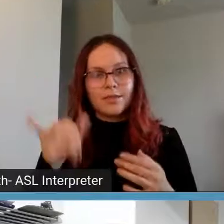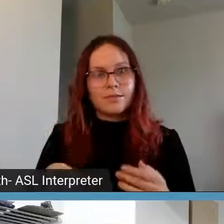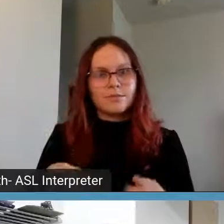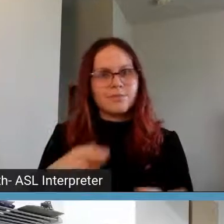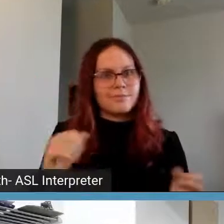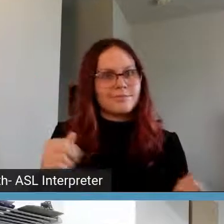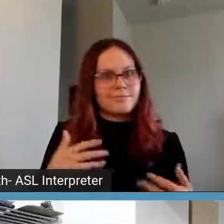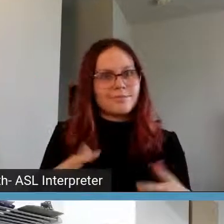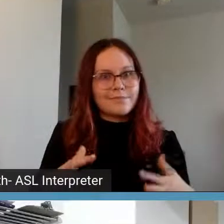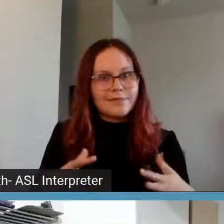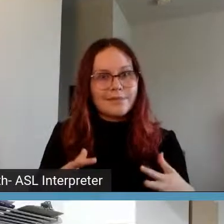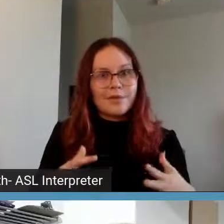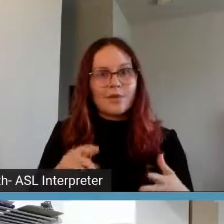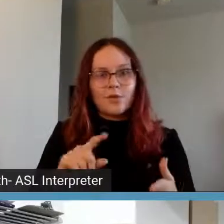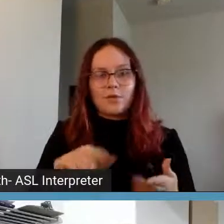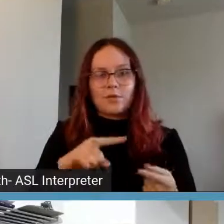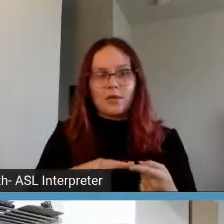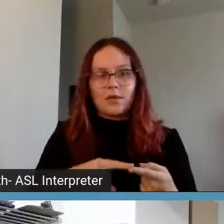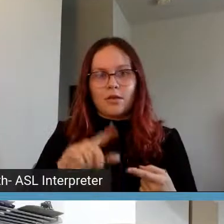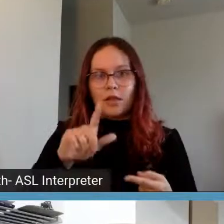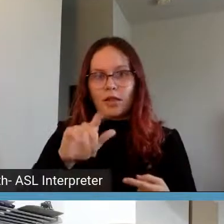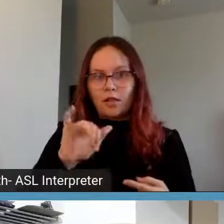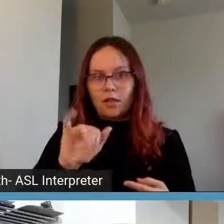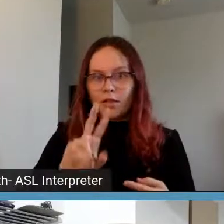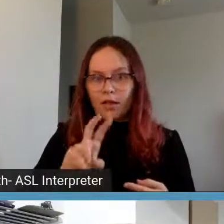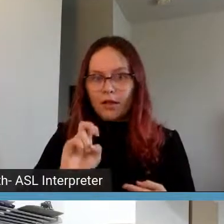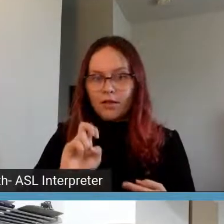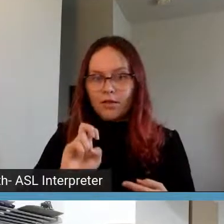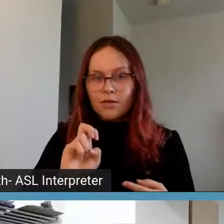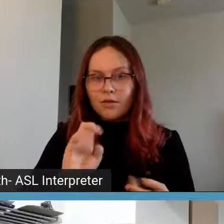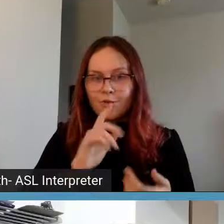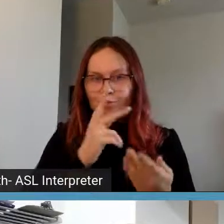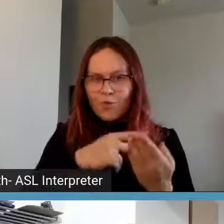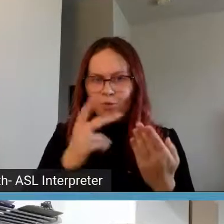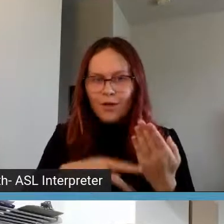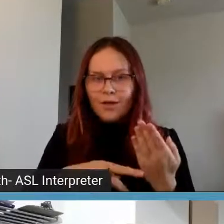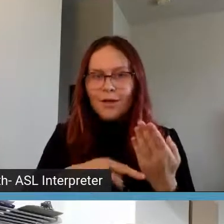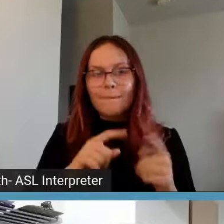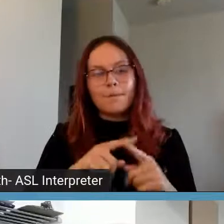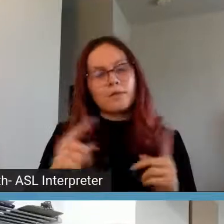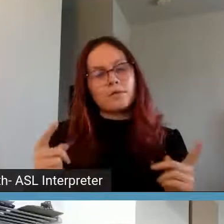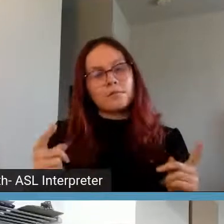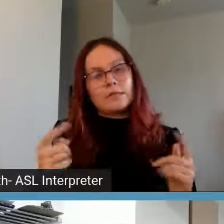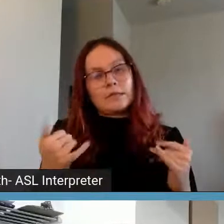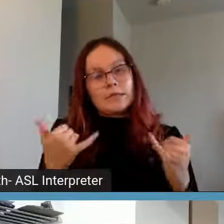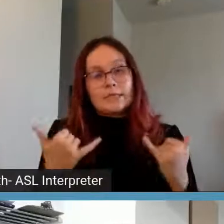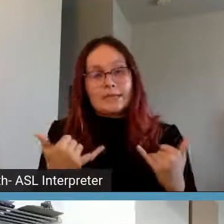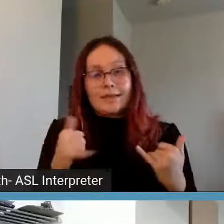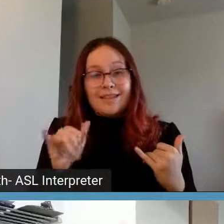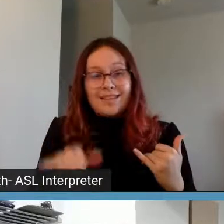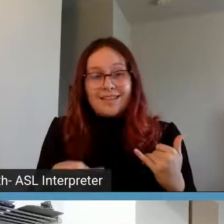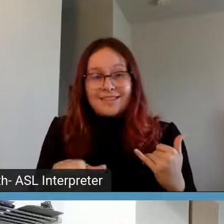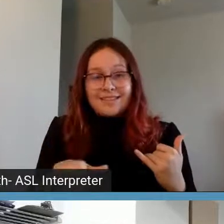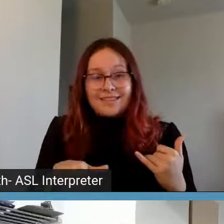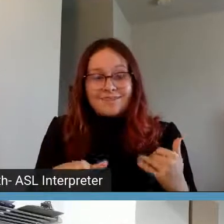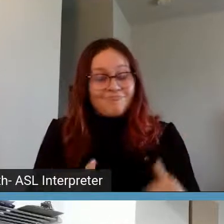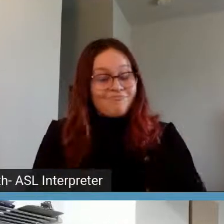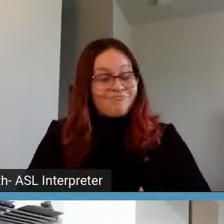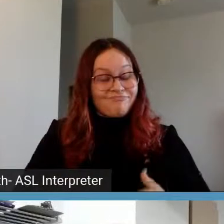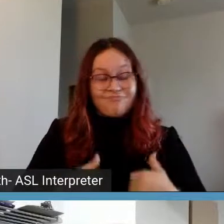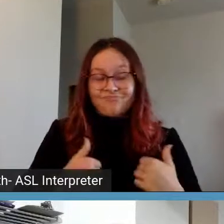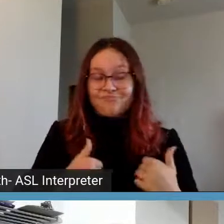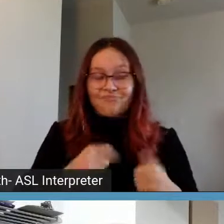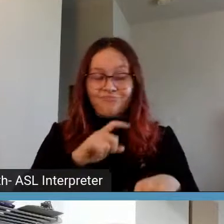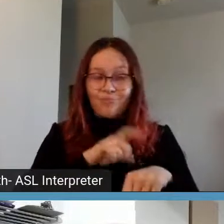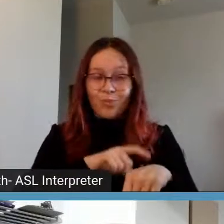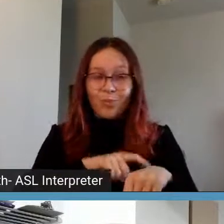programming. But hey, these are the times that we live in, and we all are just doing the best we can. And I think that our virtual visitors